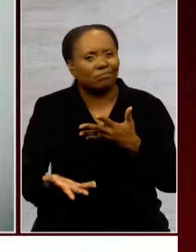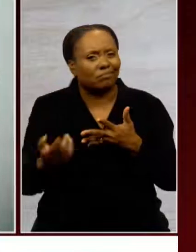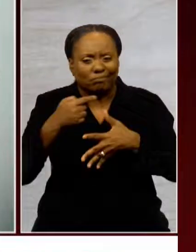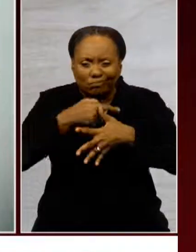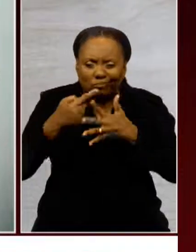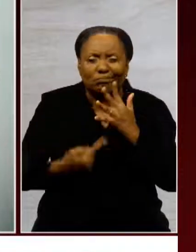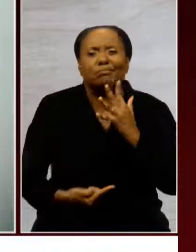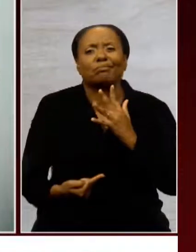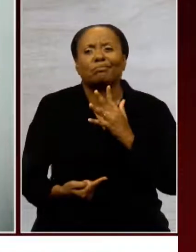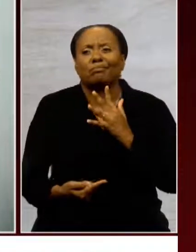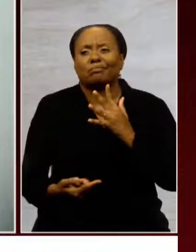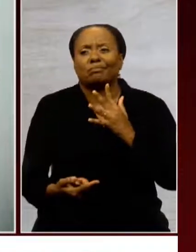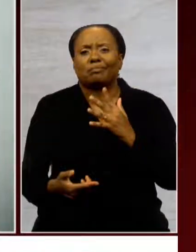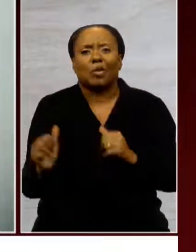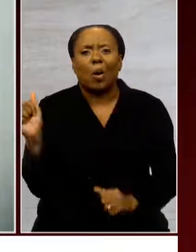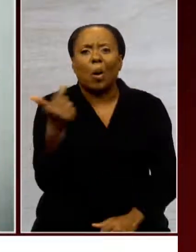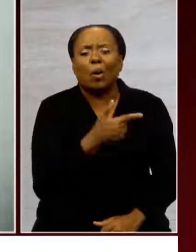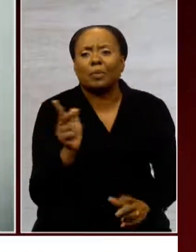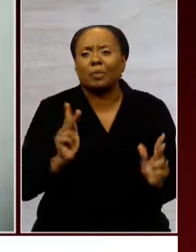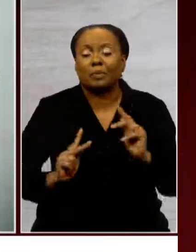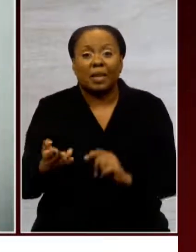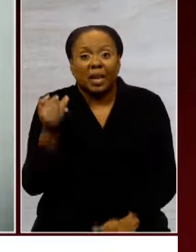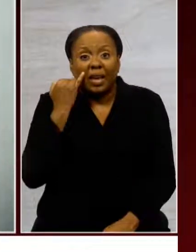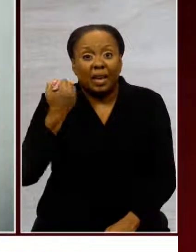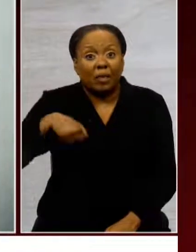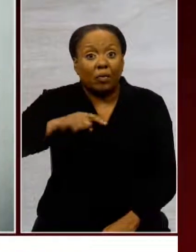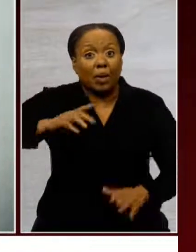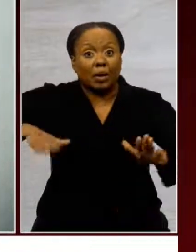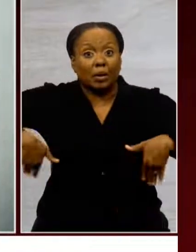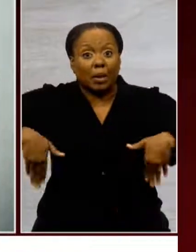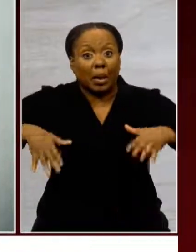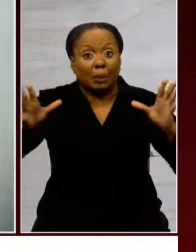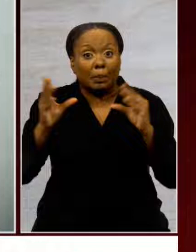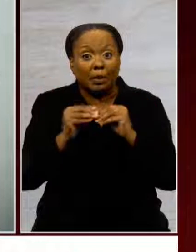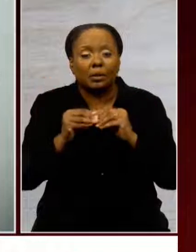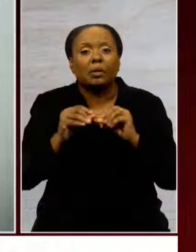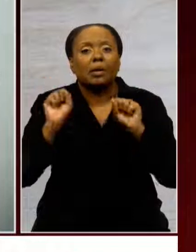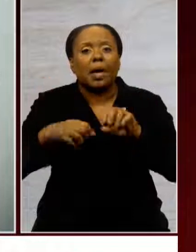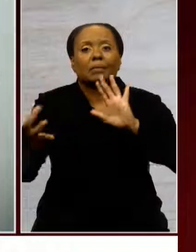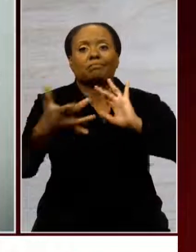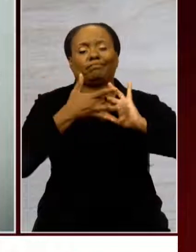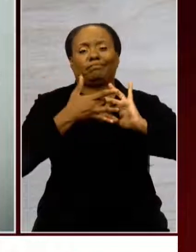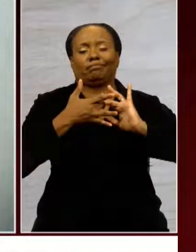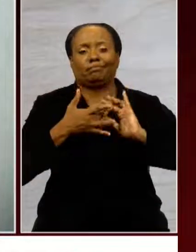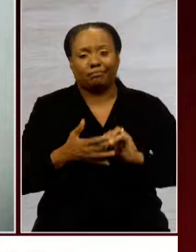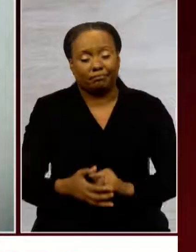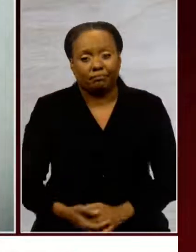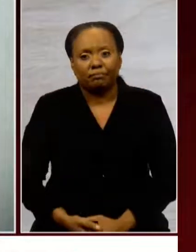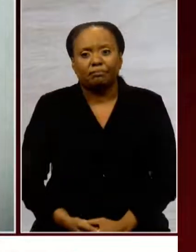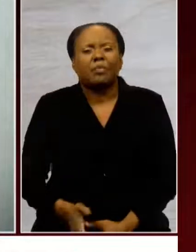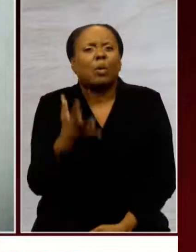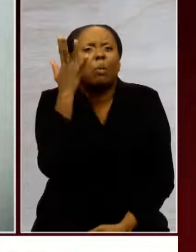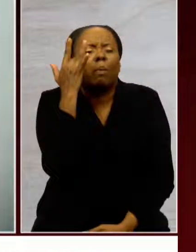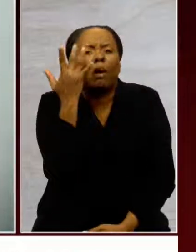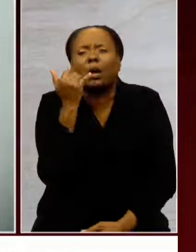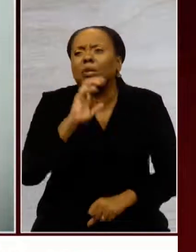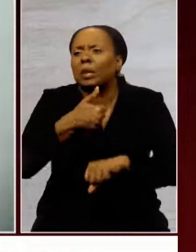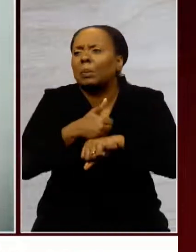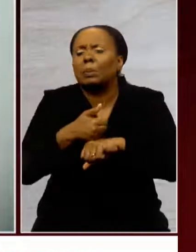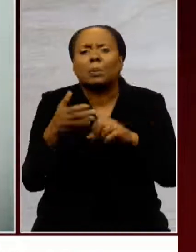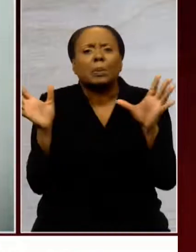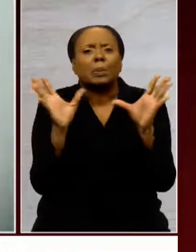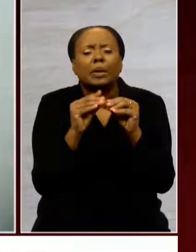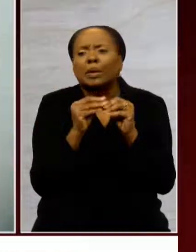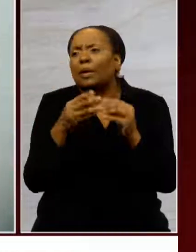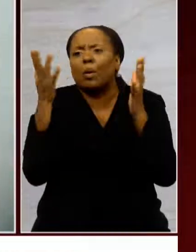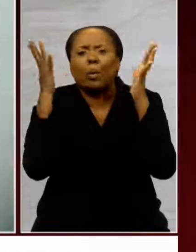possibly can. And if we didn't meet with someone, they can, like I said, they can still contribute. Now, all of this, why was this work necessary?